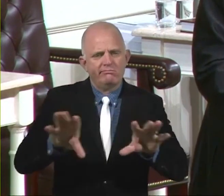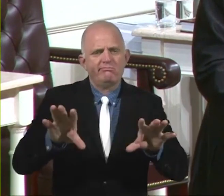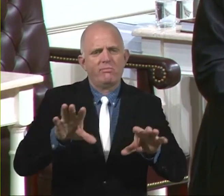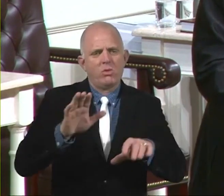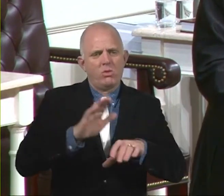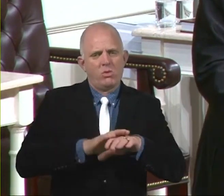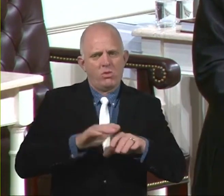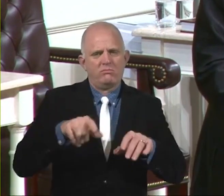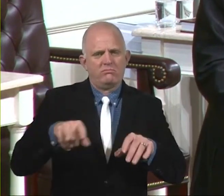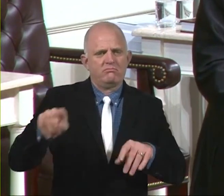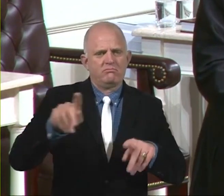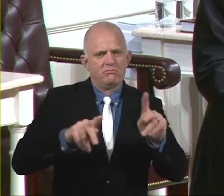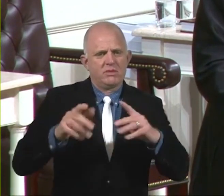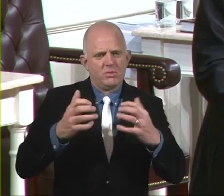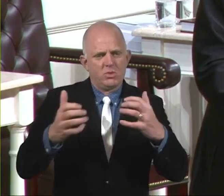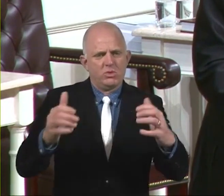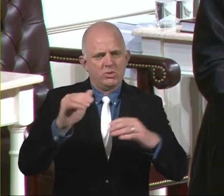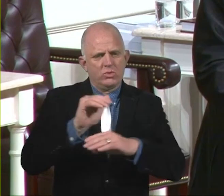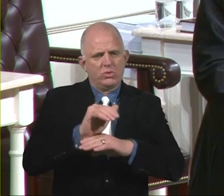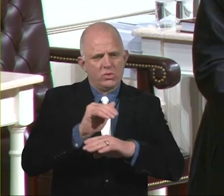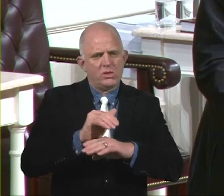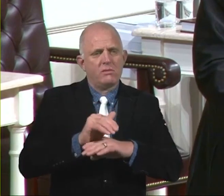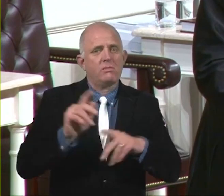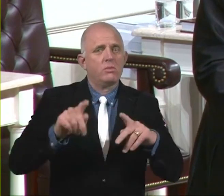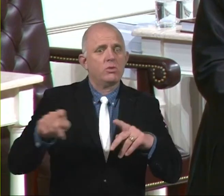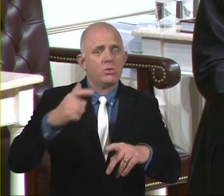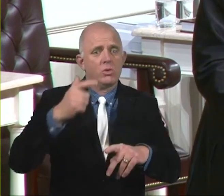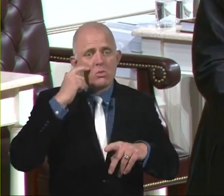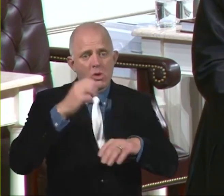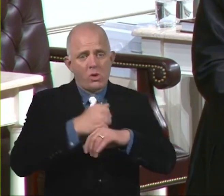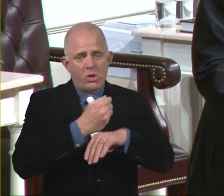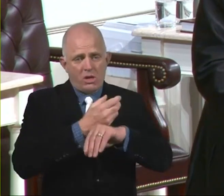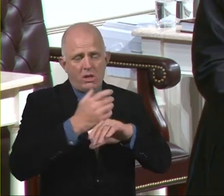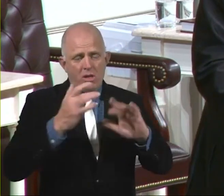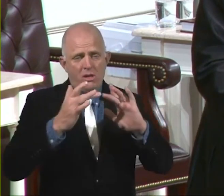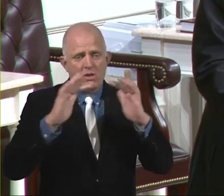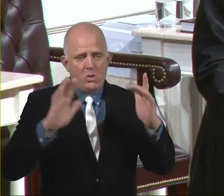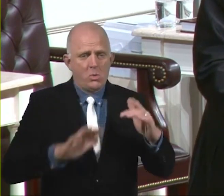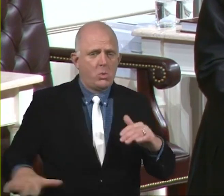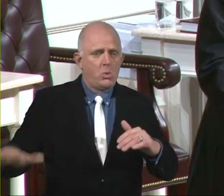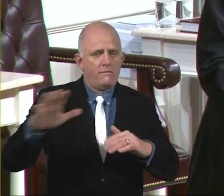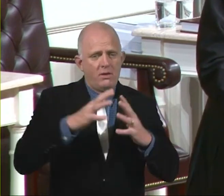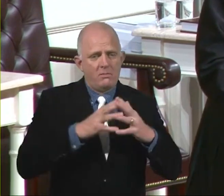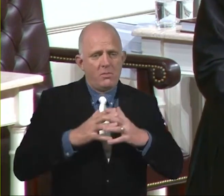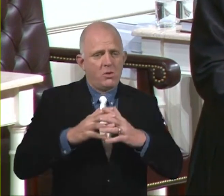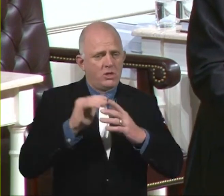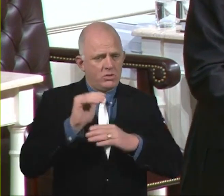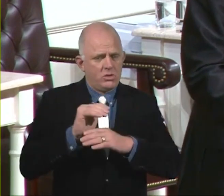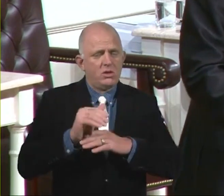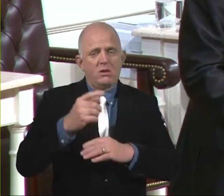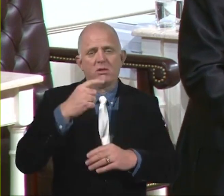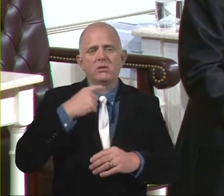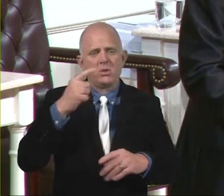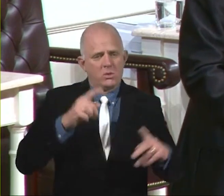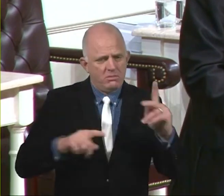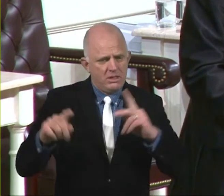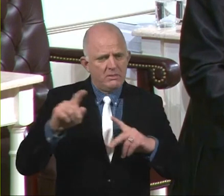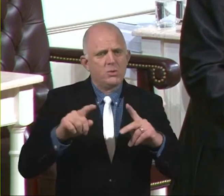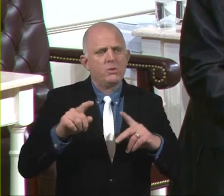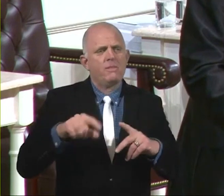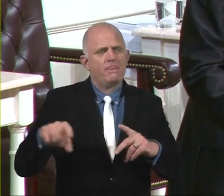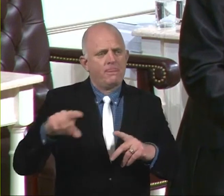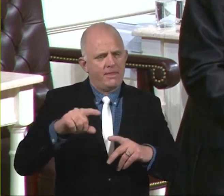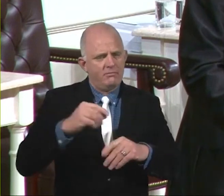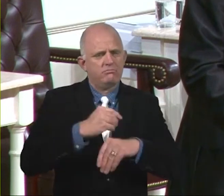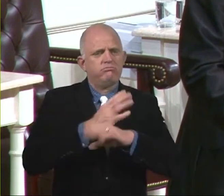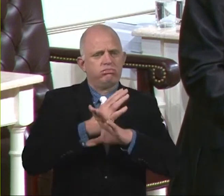tonight and all those who are live streaming all over the country tonight. I told people about it, and they're live streaming